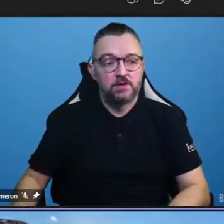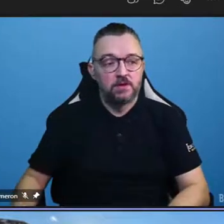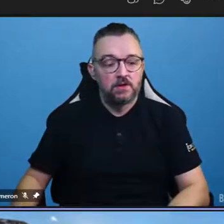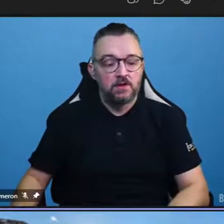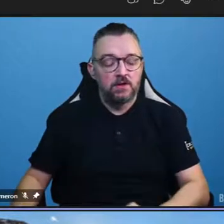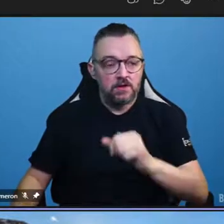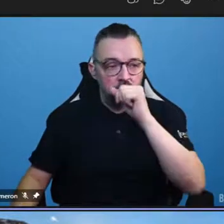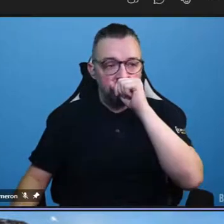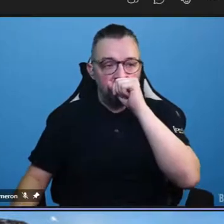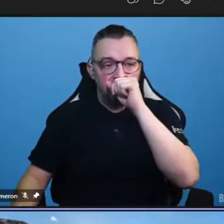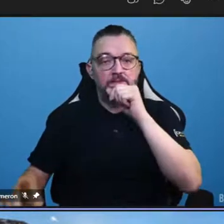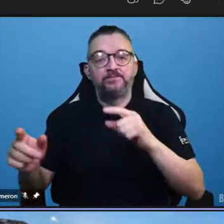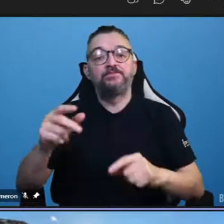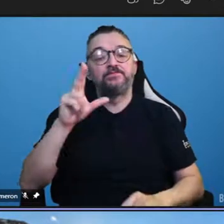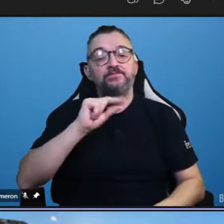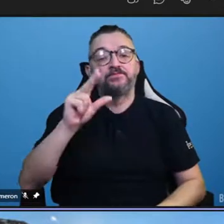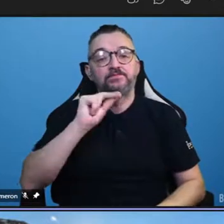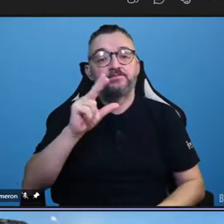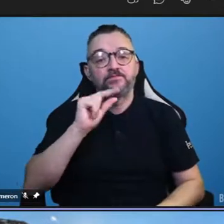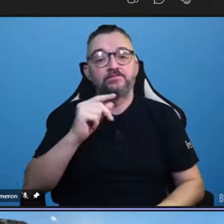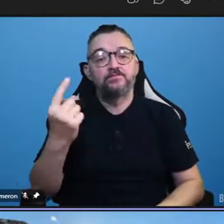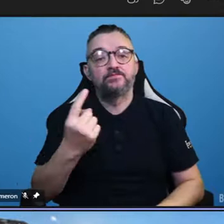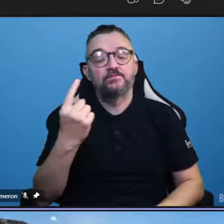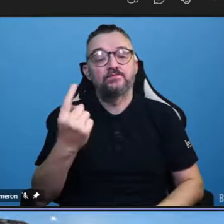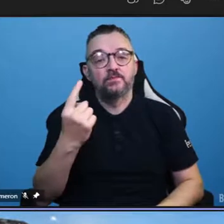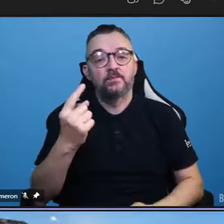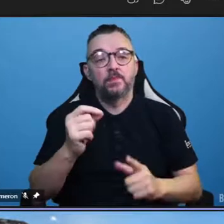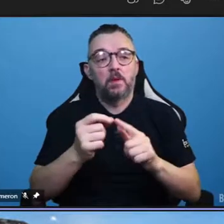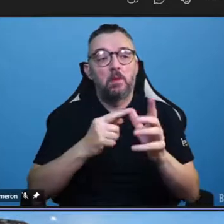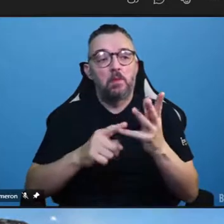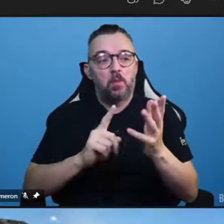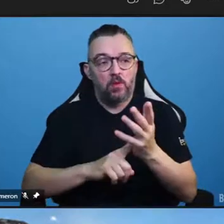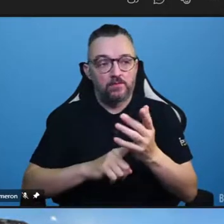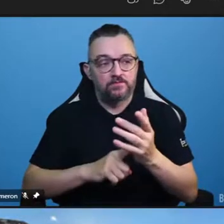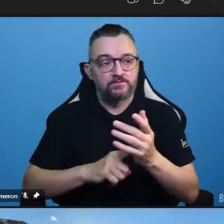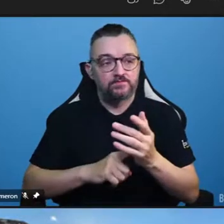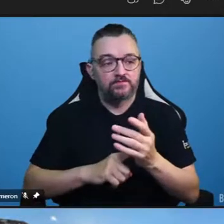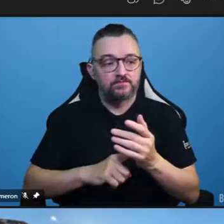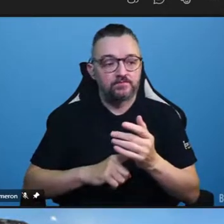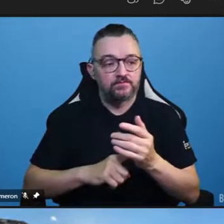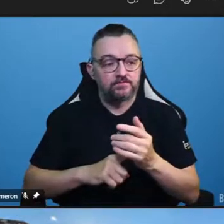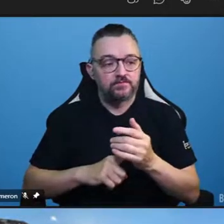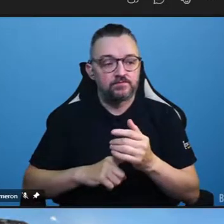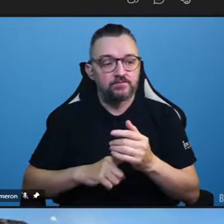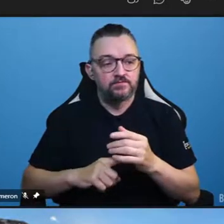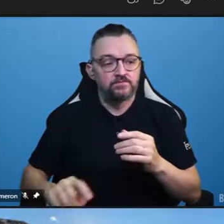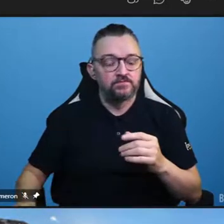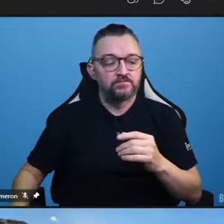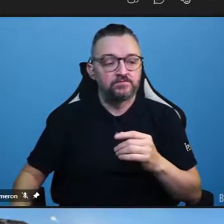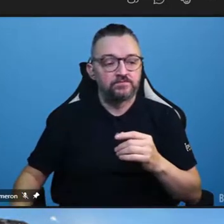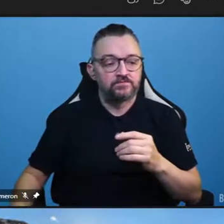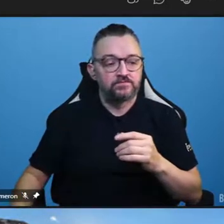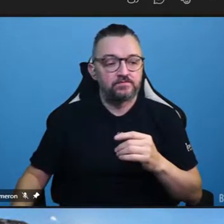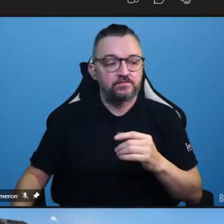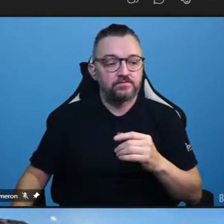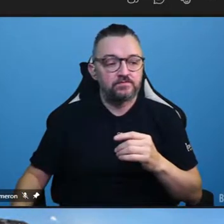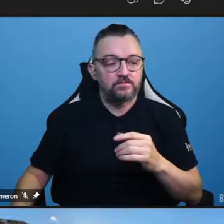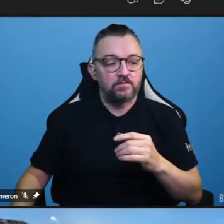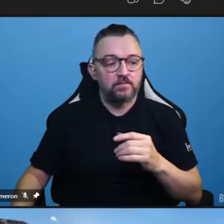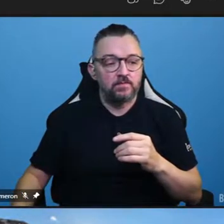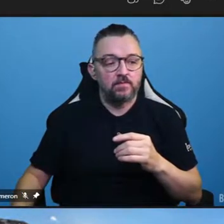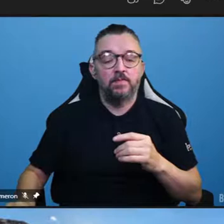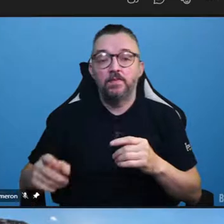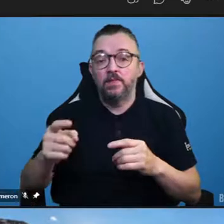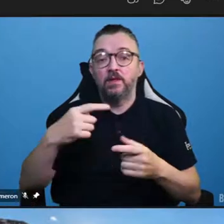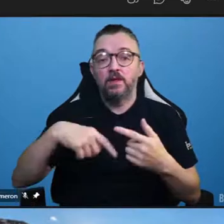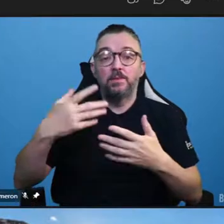And Paul is going to speak to this. Thank you, Chair. So obviously the members have now heard